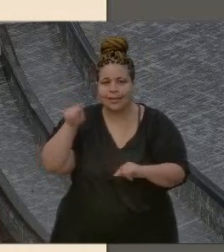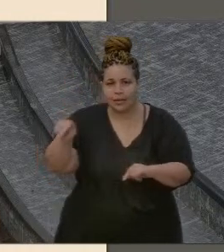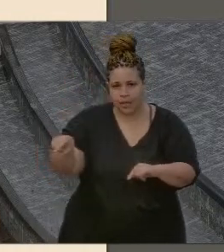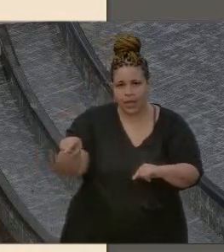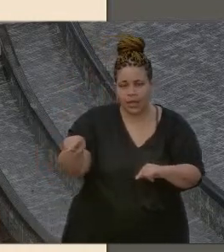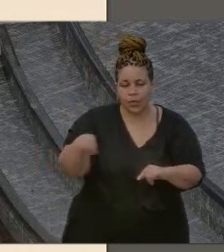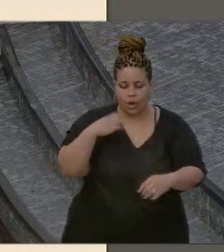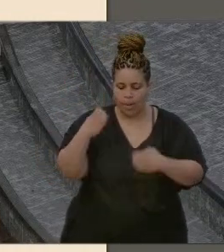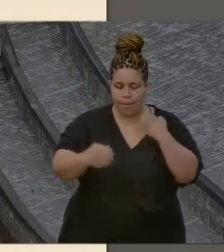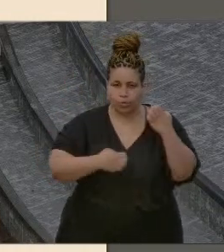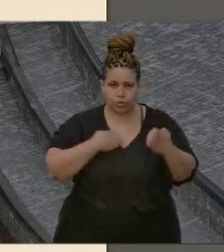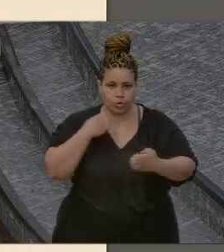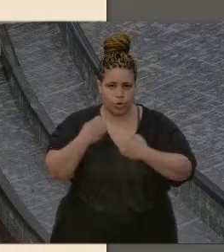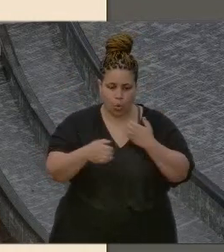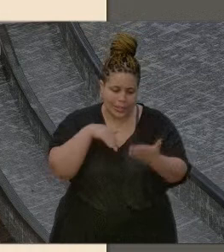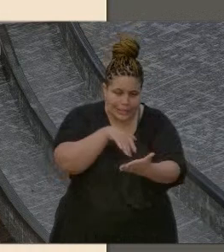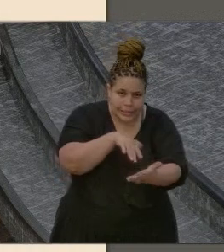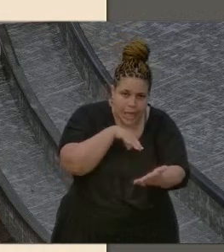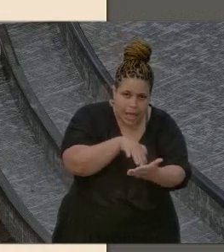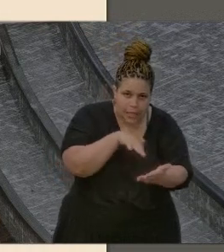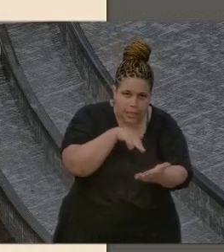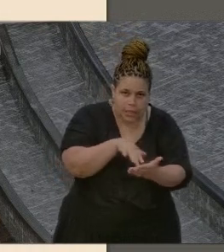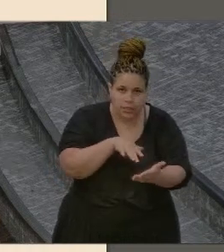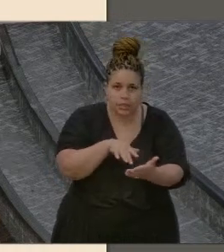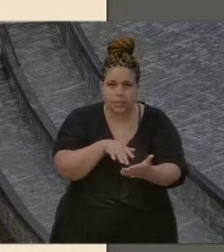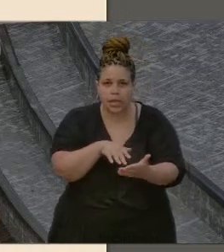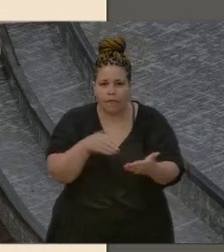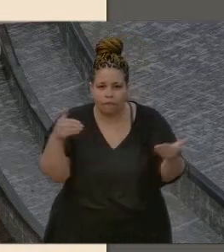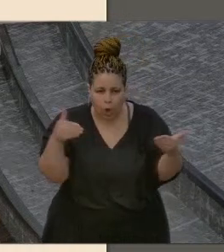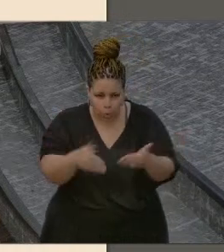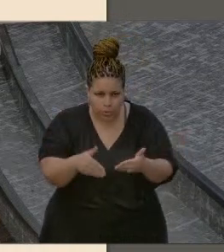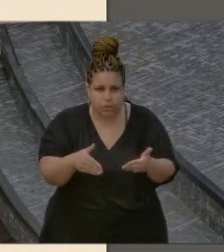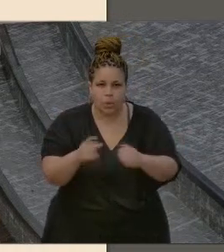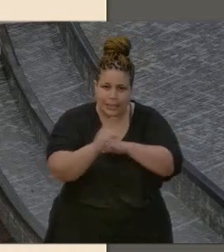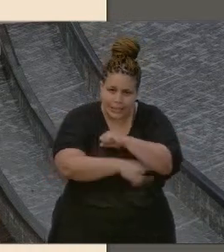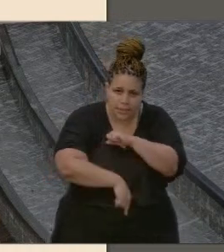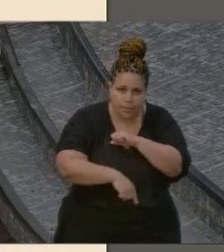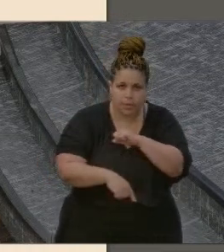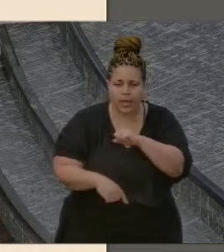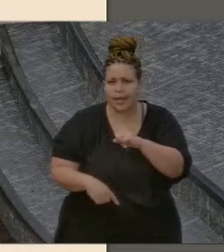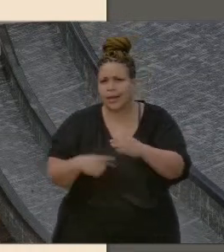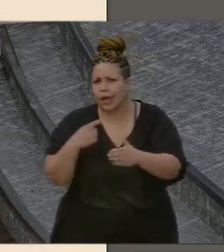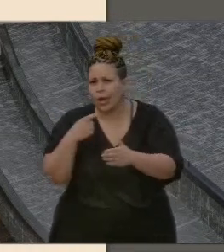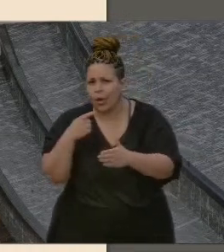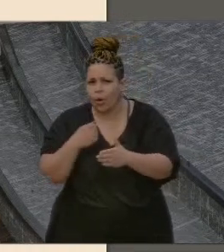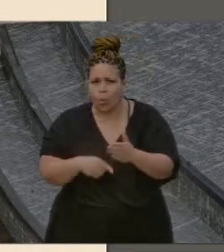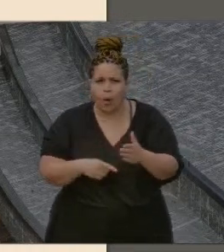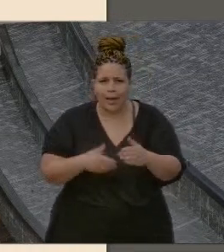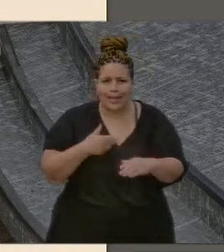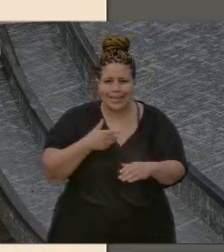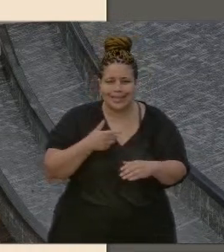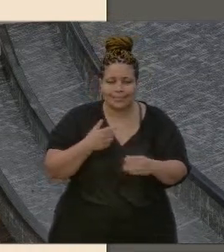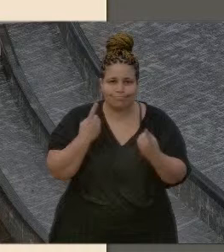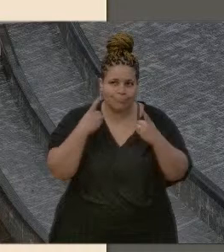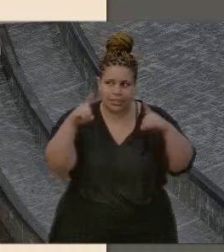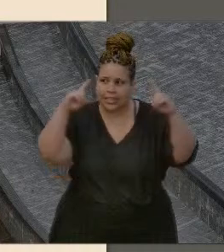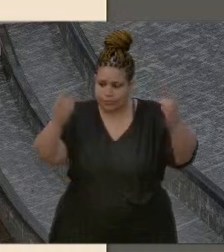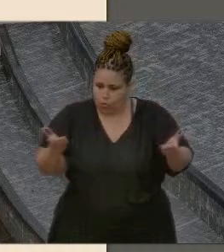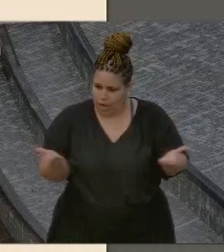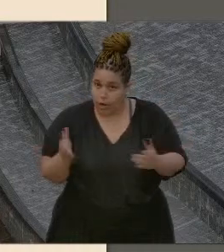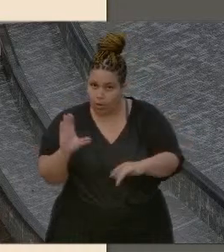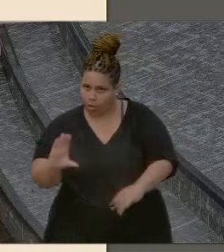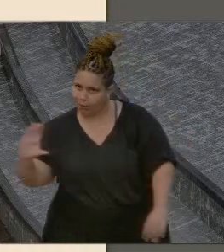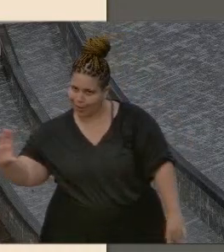So we're reverse engineering and figuring out what works best for Clark County, learning from those